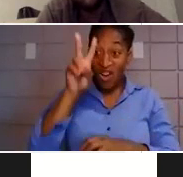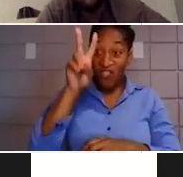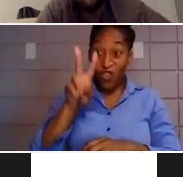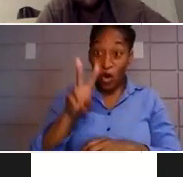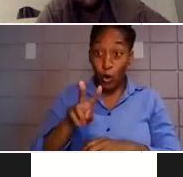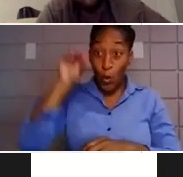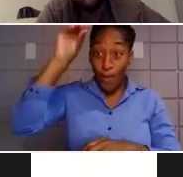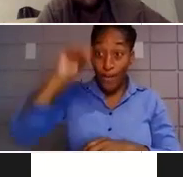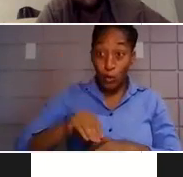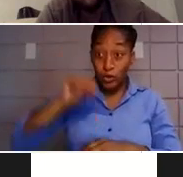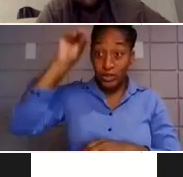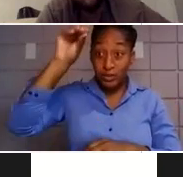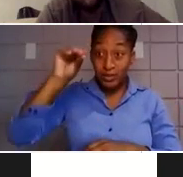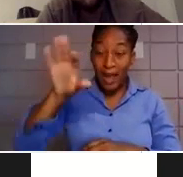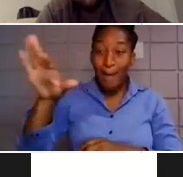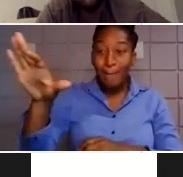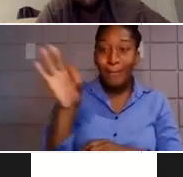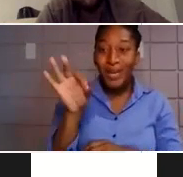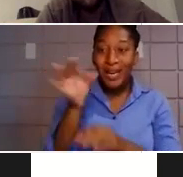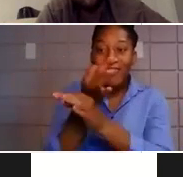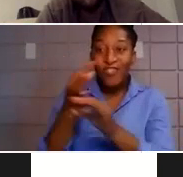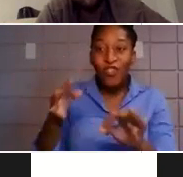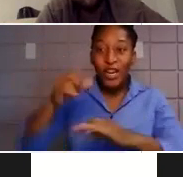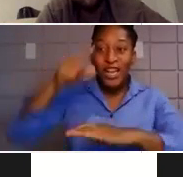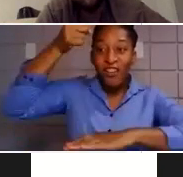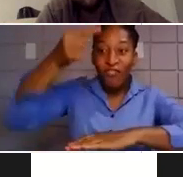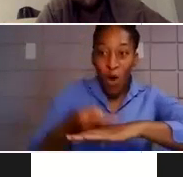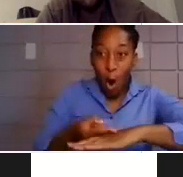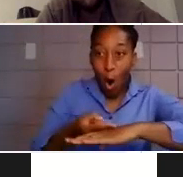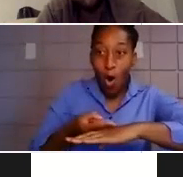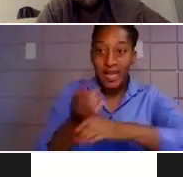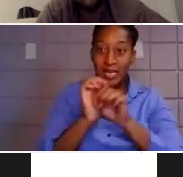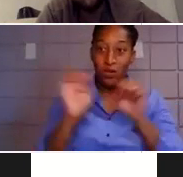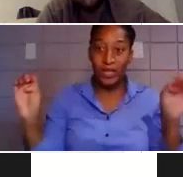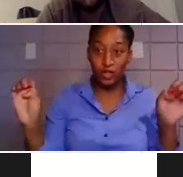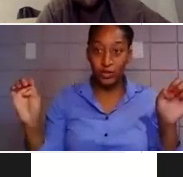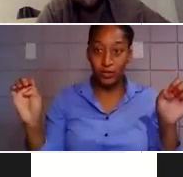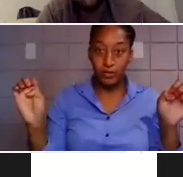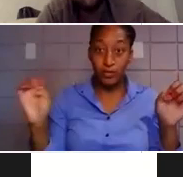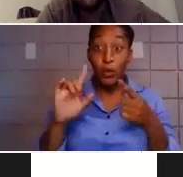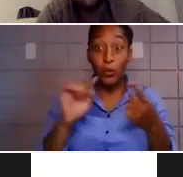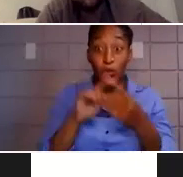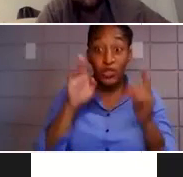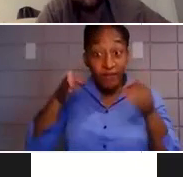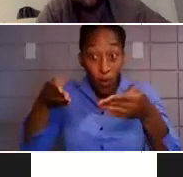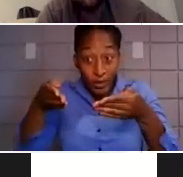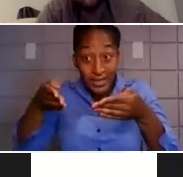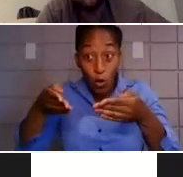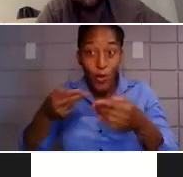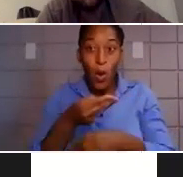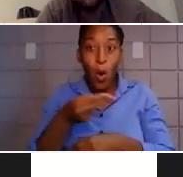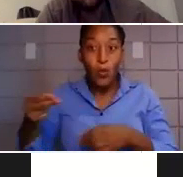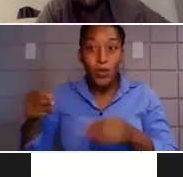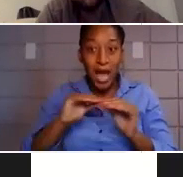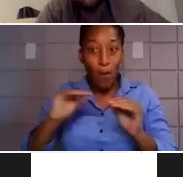That's what you use to look at the vertical motion. Well, what about the horizontal motion? The nice thing about